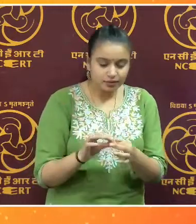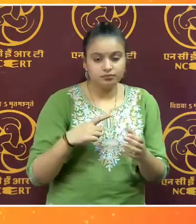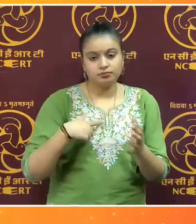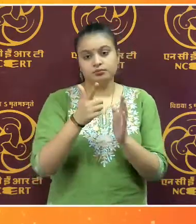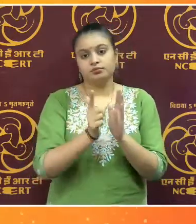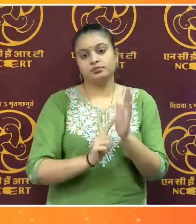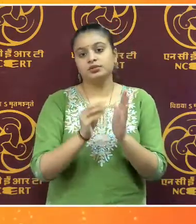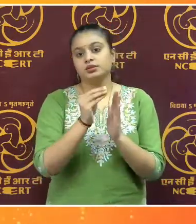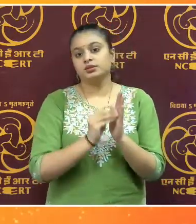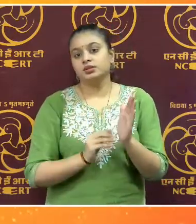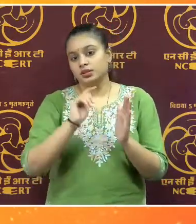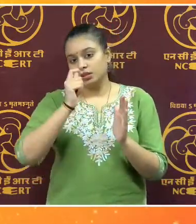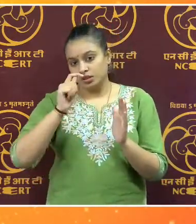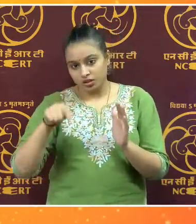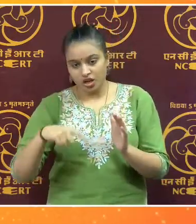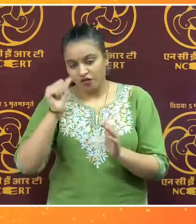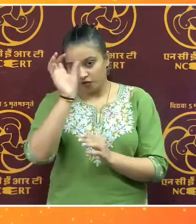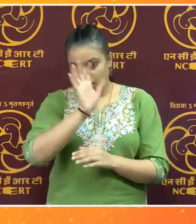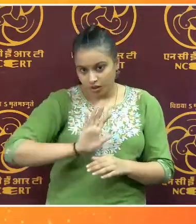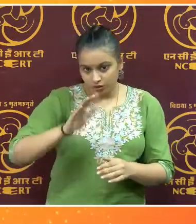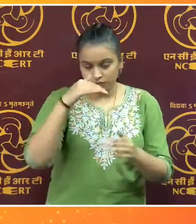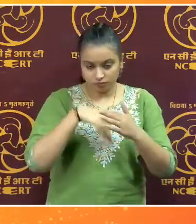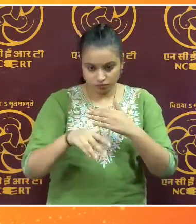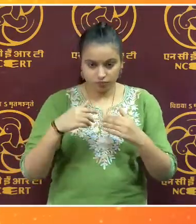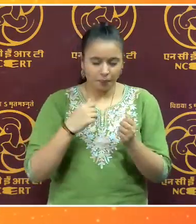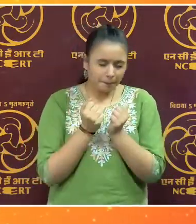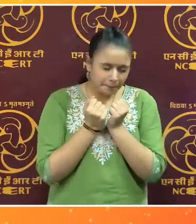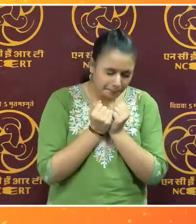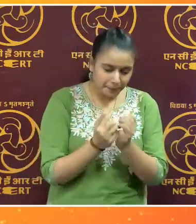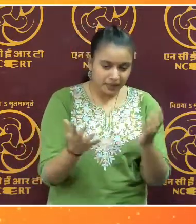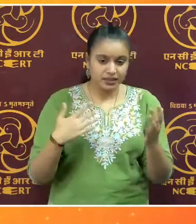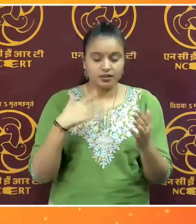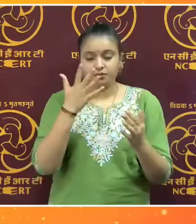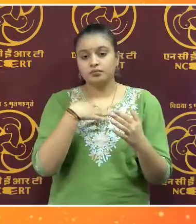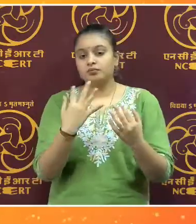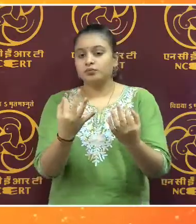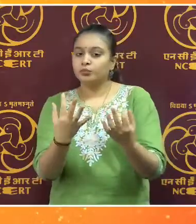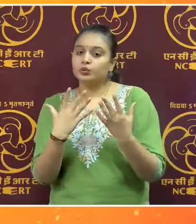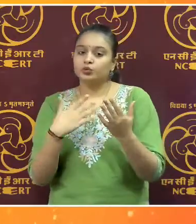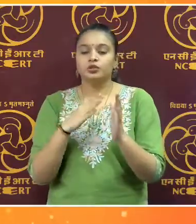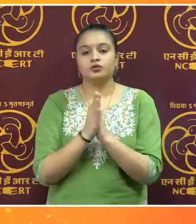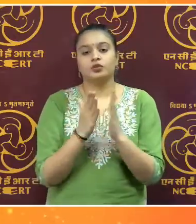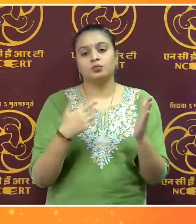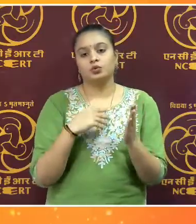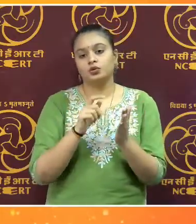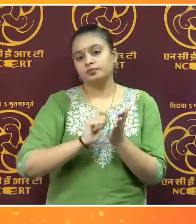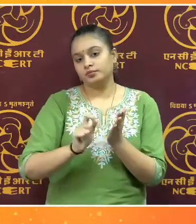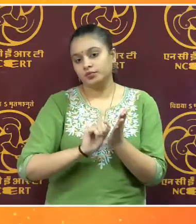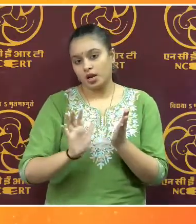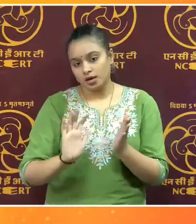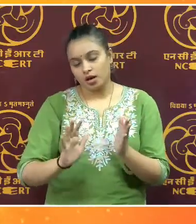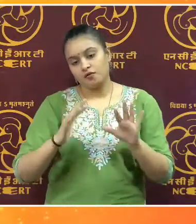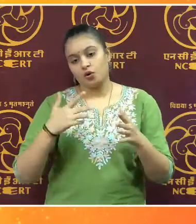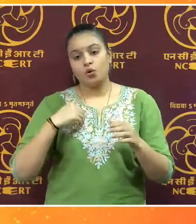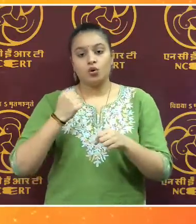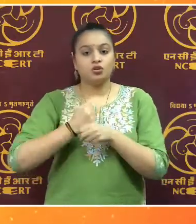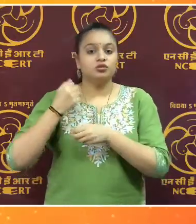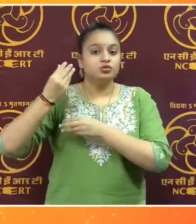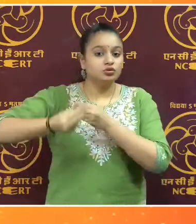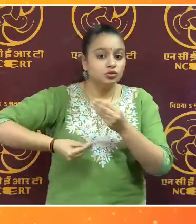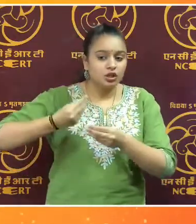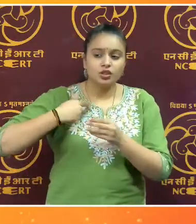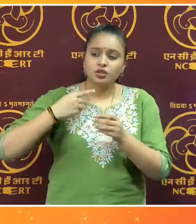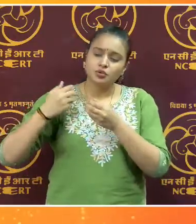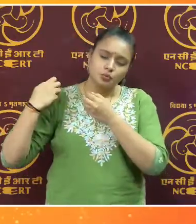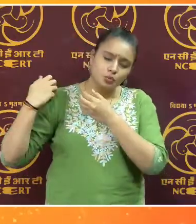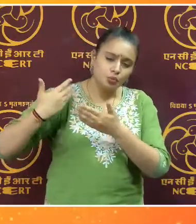in India, he is the author who has given so many beautiful works for children's literature, and our generations have been reading those